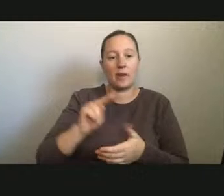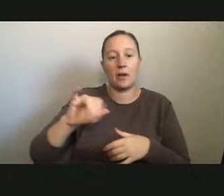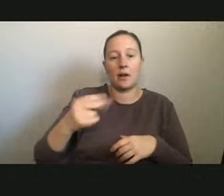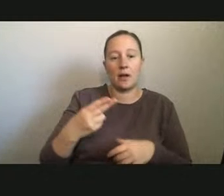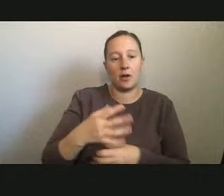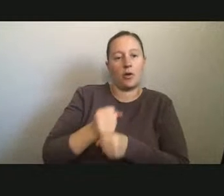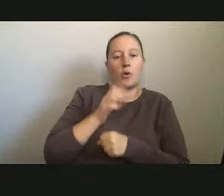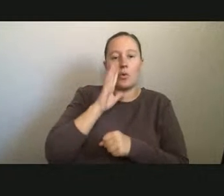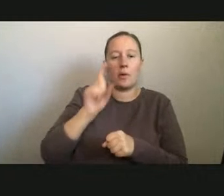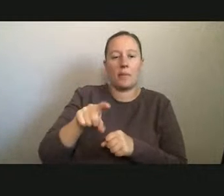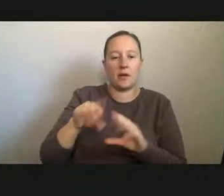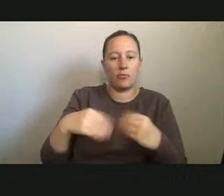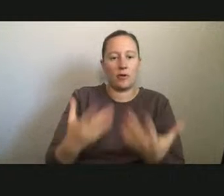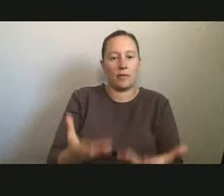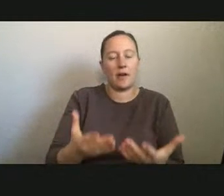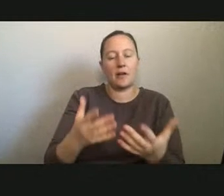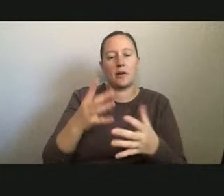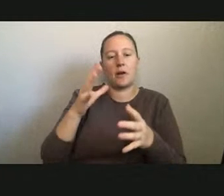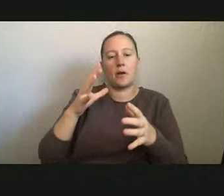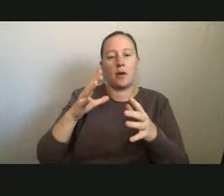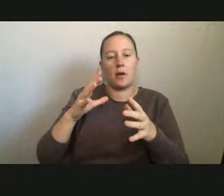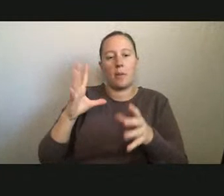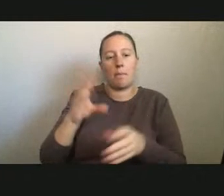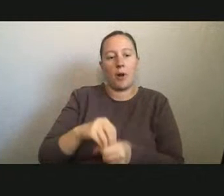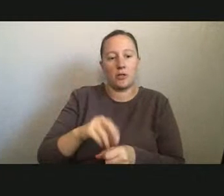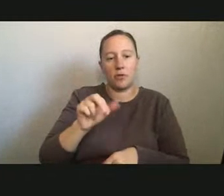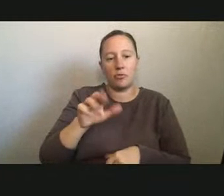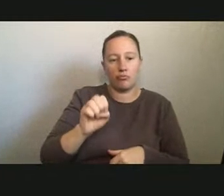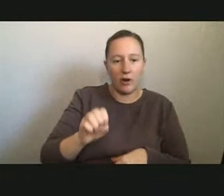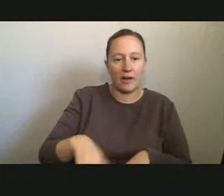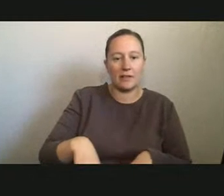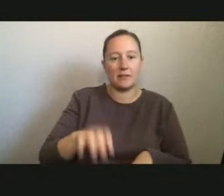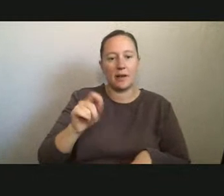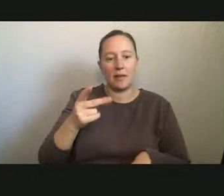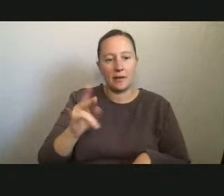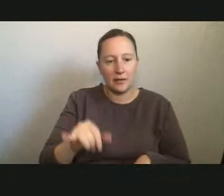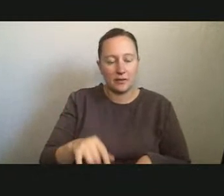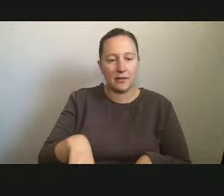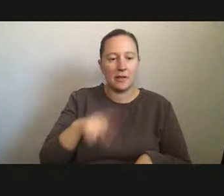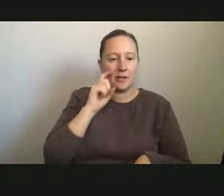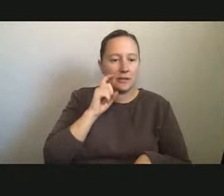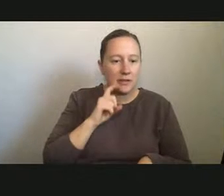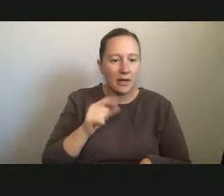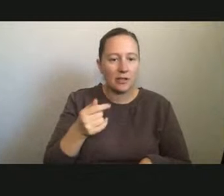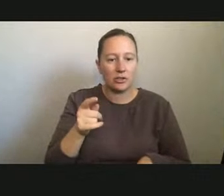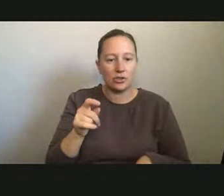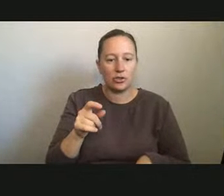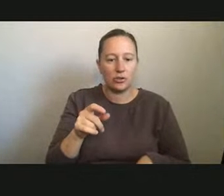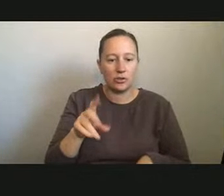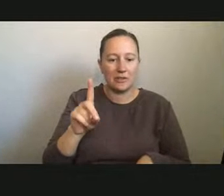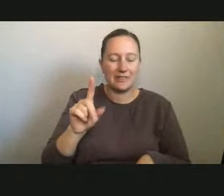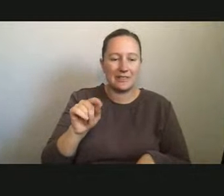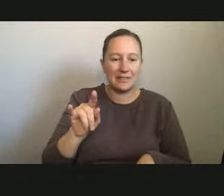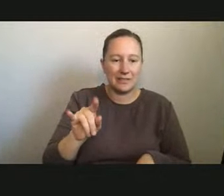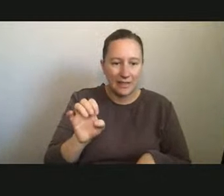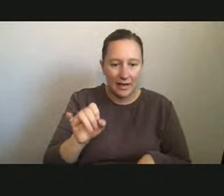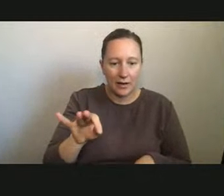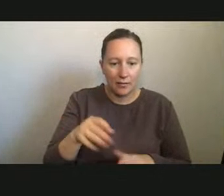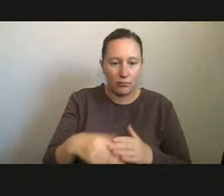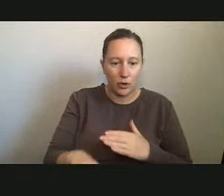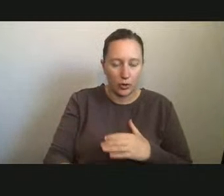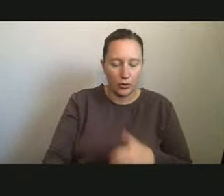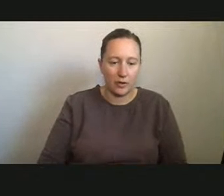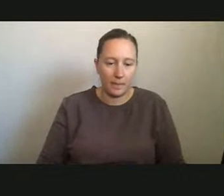will need to provide data on participant race, ethnicity, sex or gender, and date of birth. True or false?